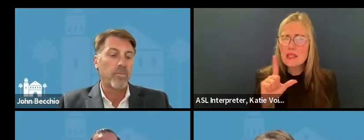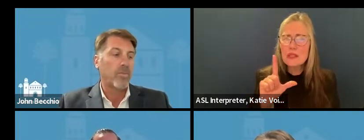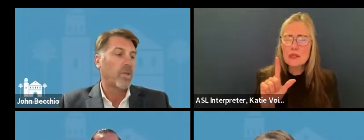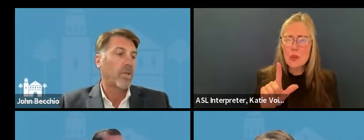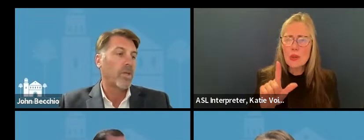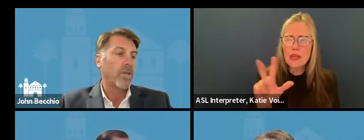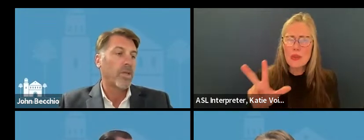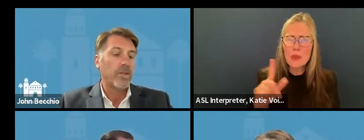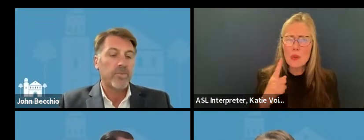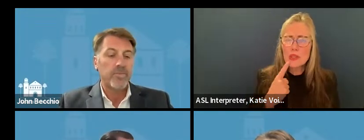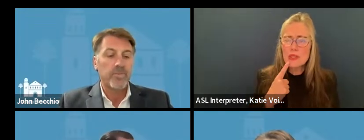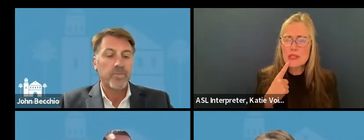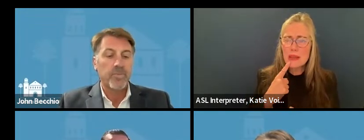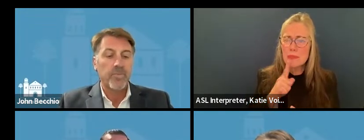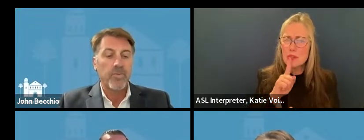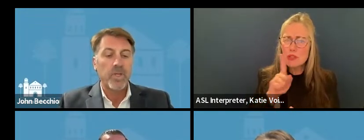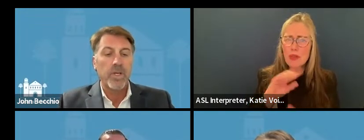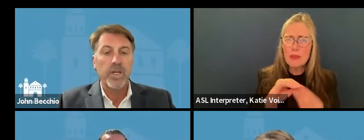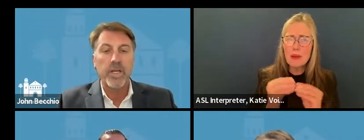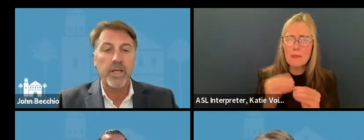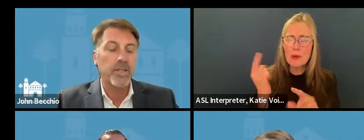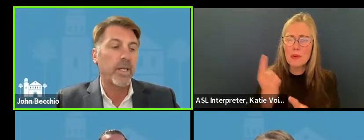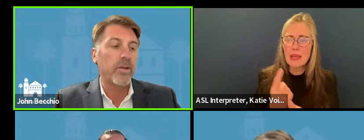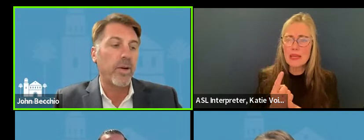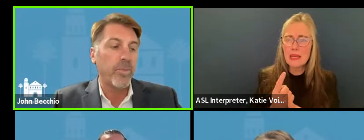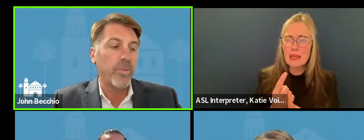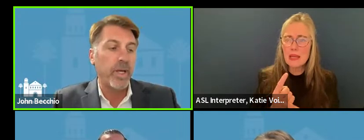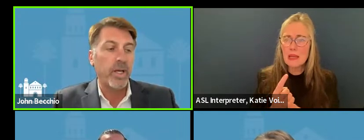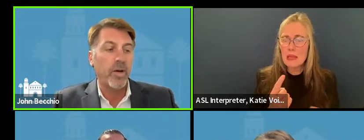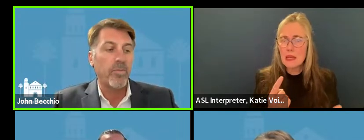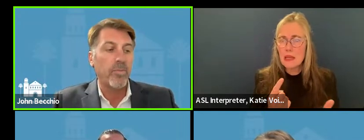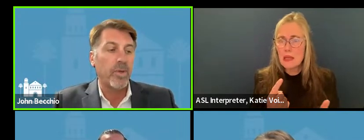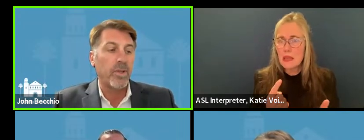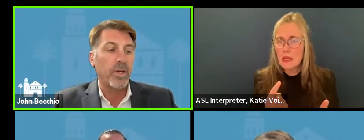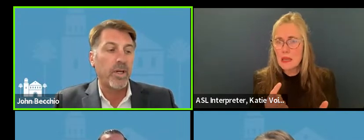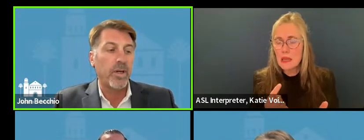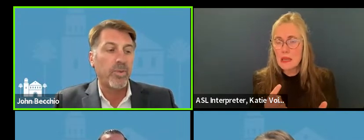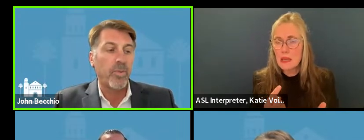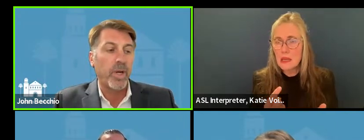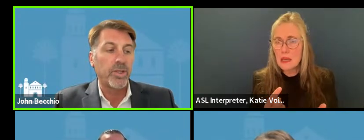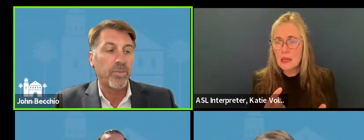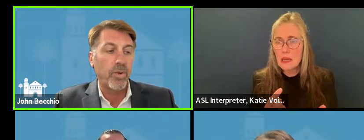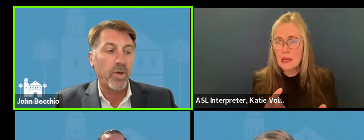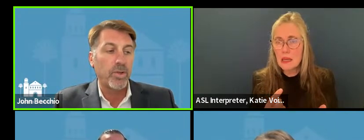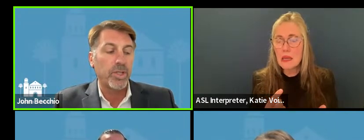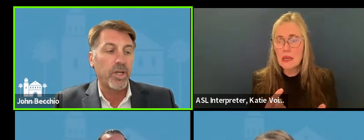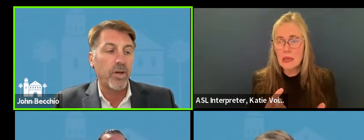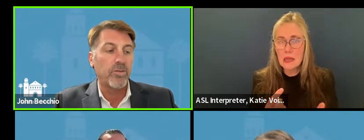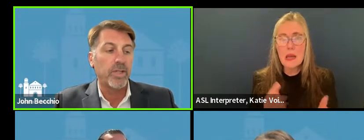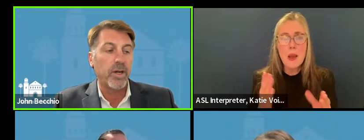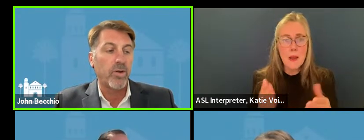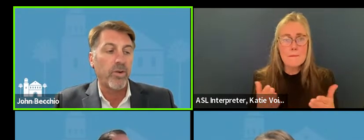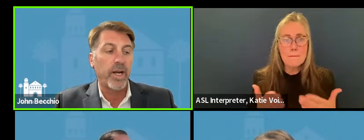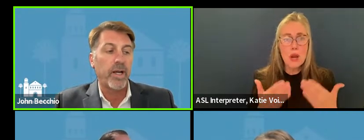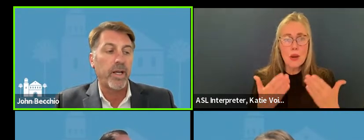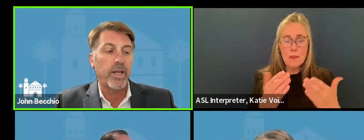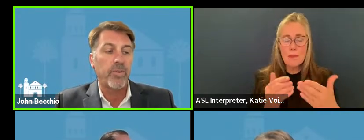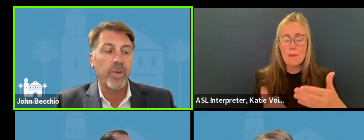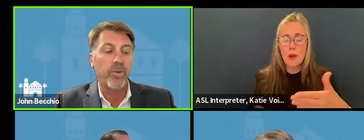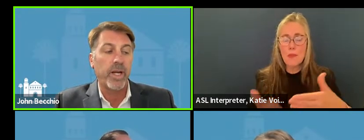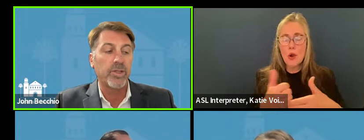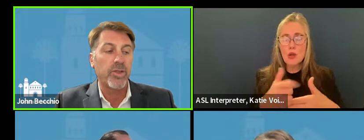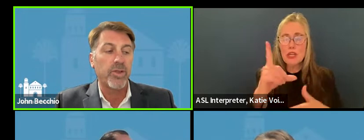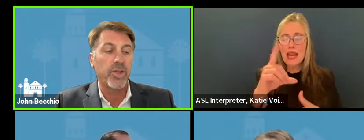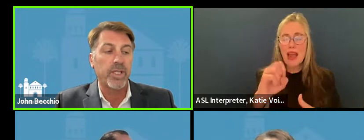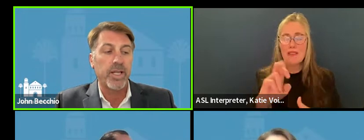you saying, Dr. Vecchio? I just want to make sure I had the number right. Yes, thank you. That would be the promotion of Derek Correa. It